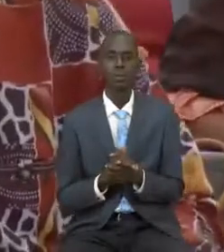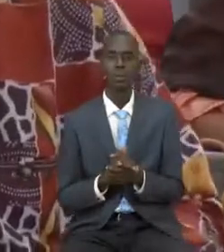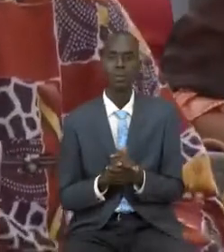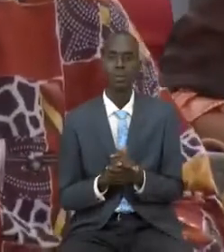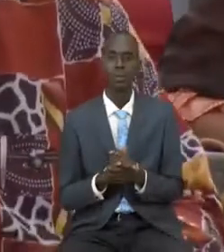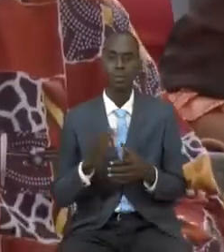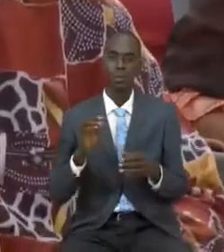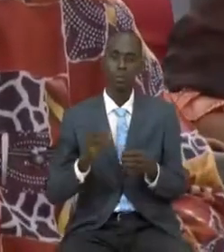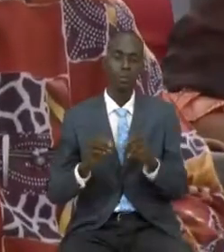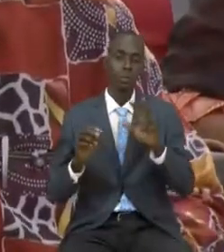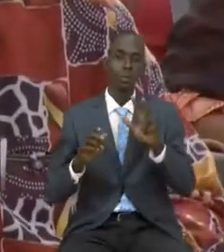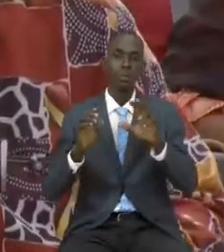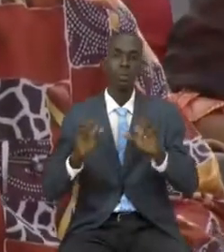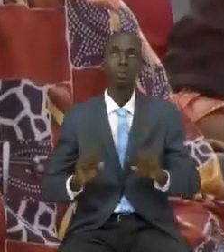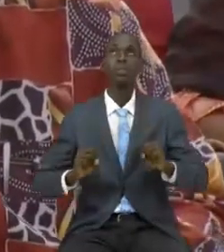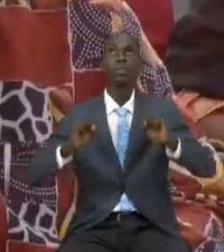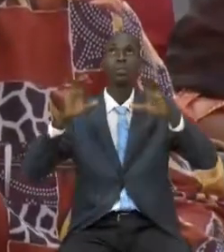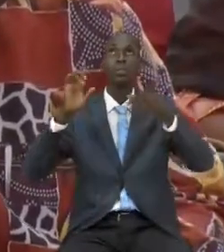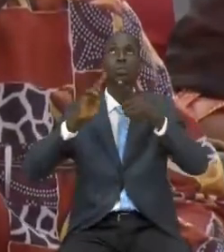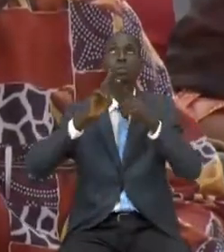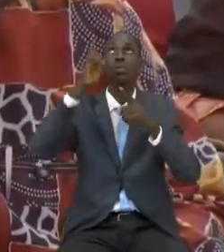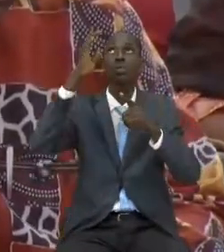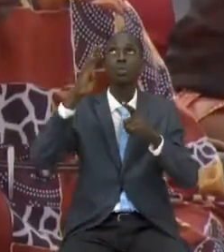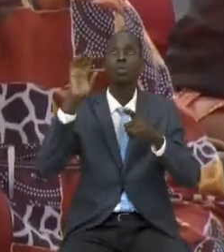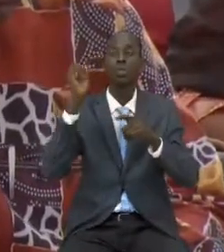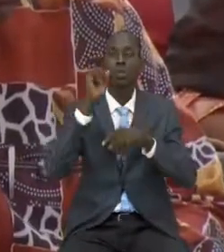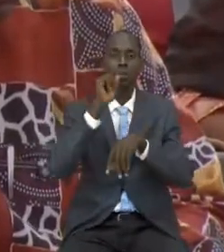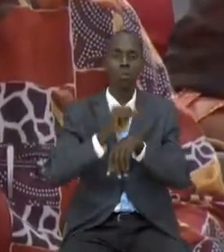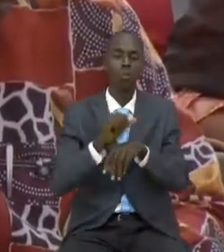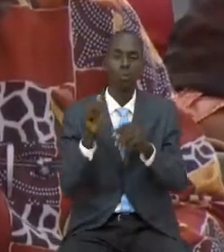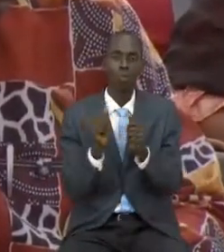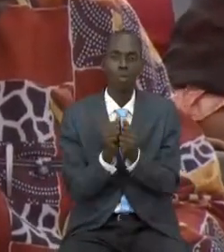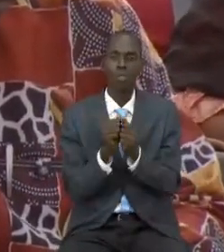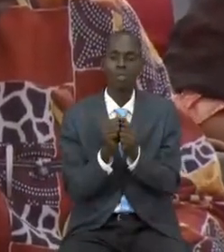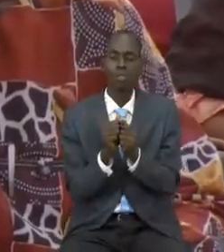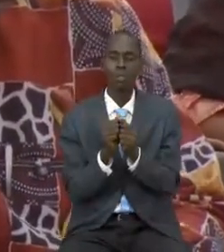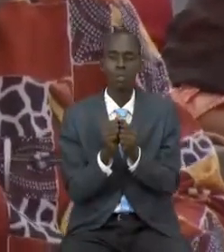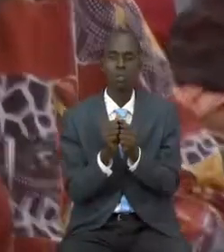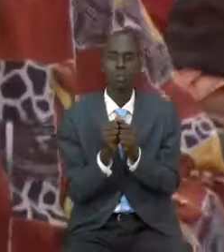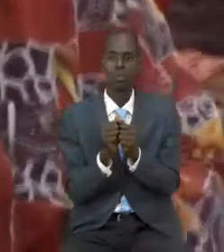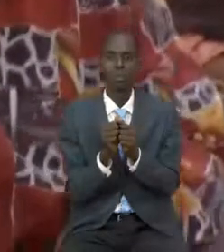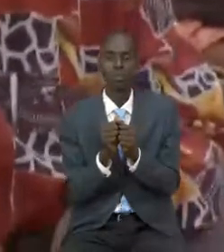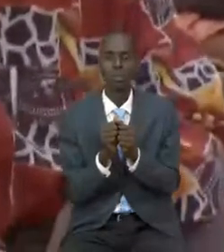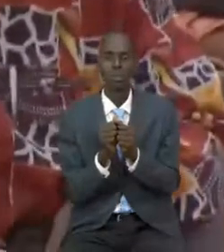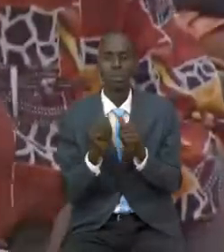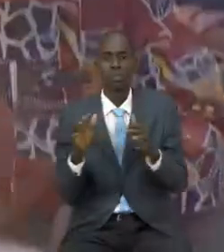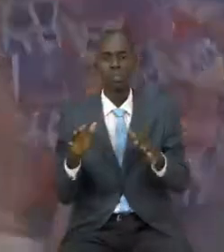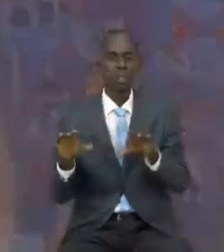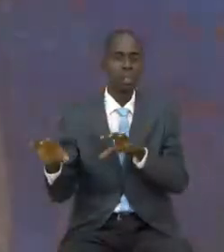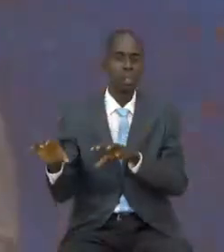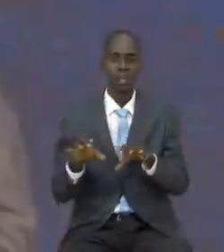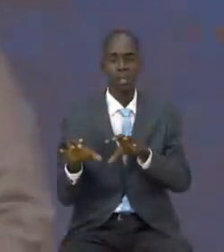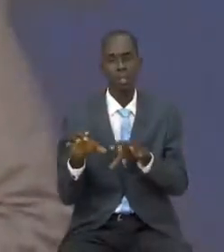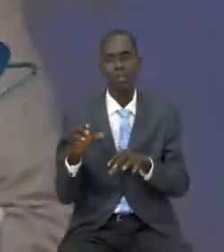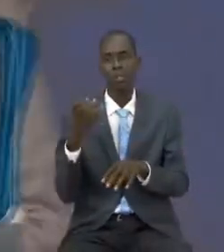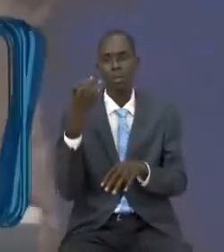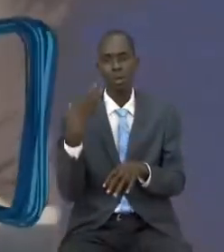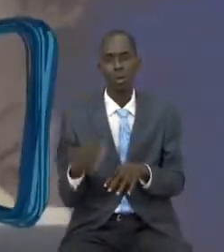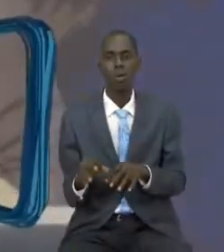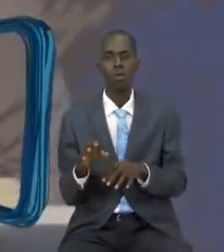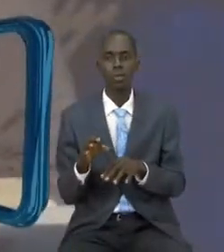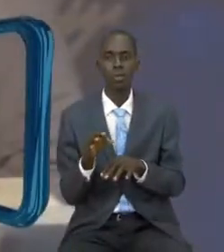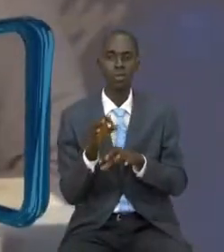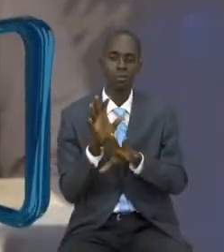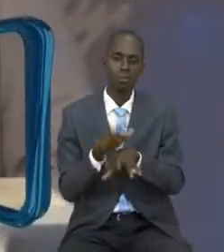God's work without acts of hypocrisy. We're looking at 1 Samuel chapter 15. And I'm reading